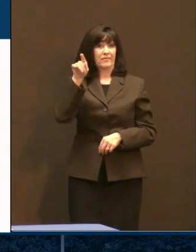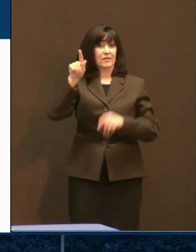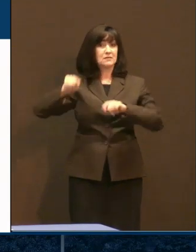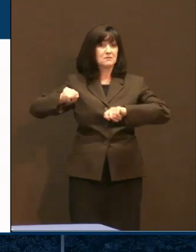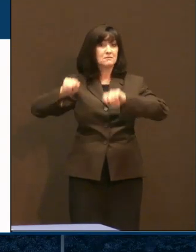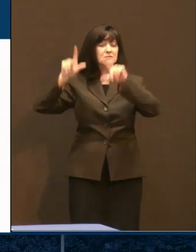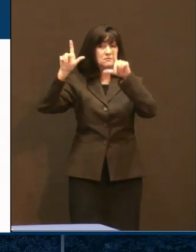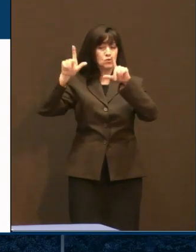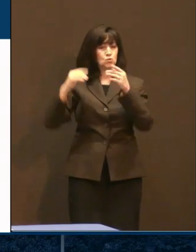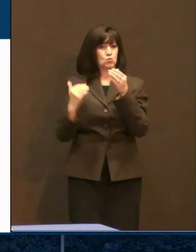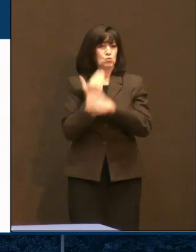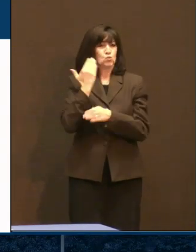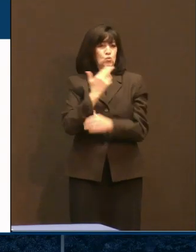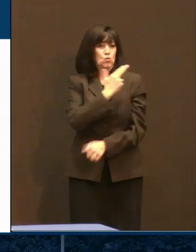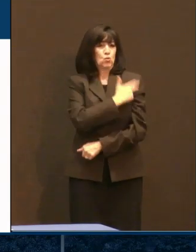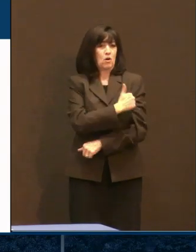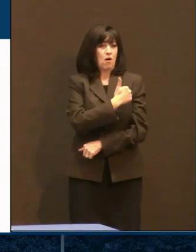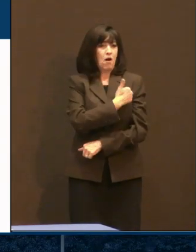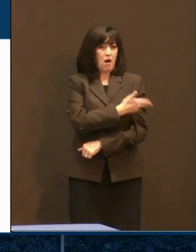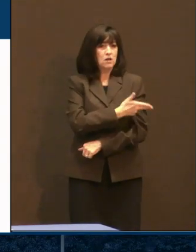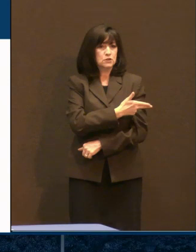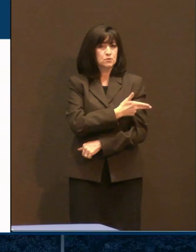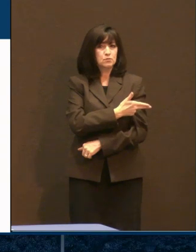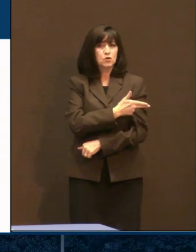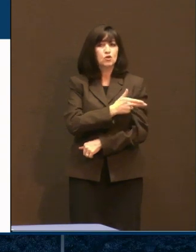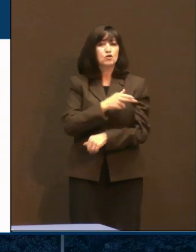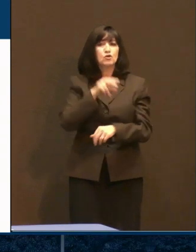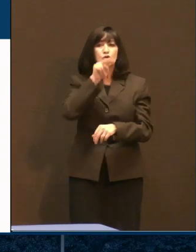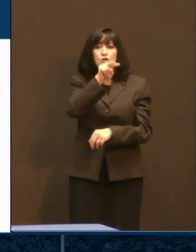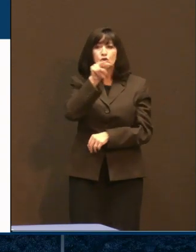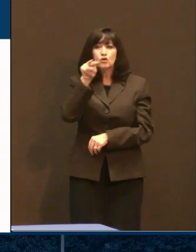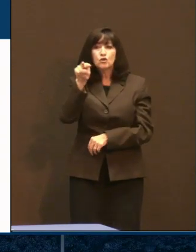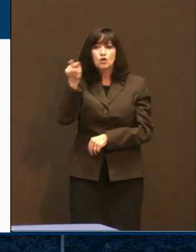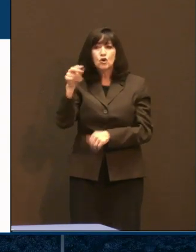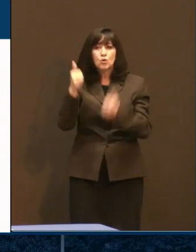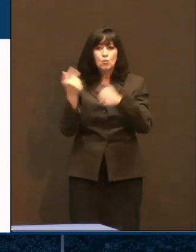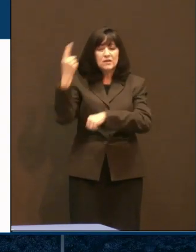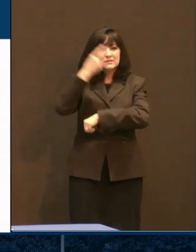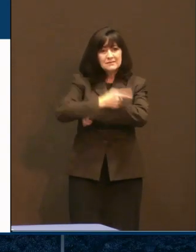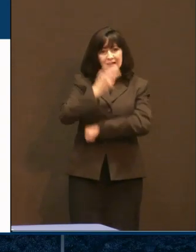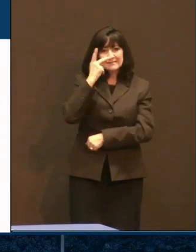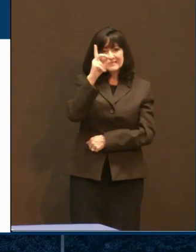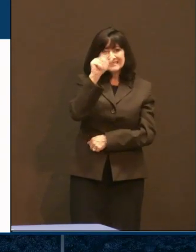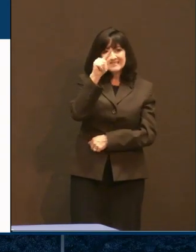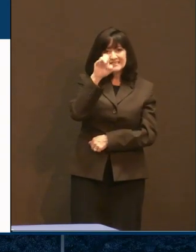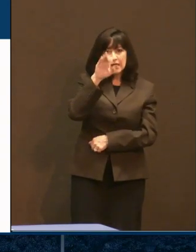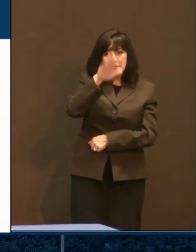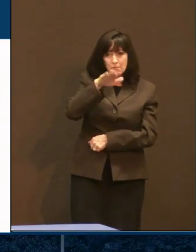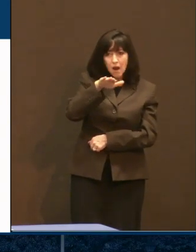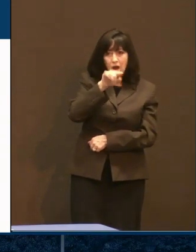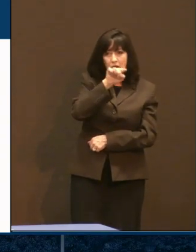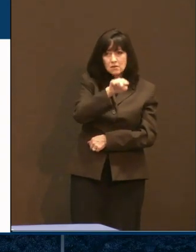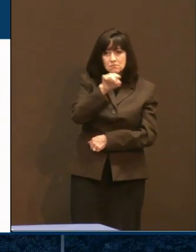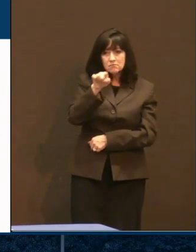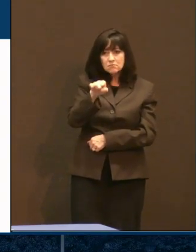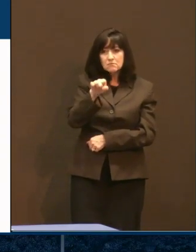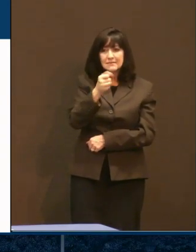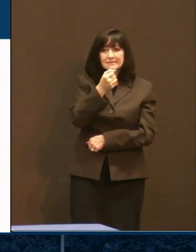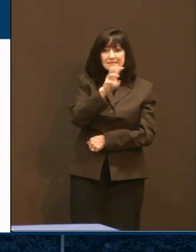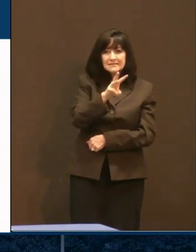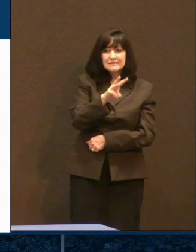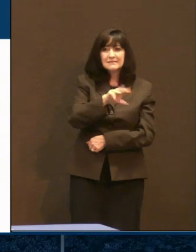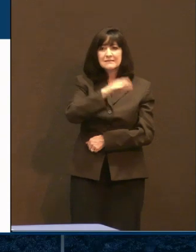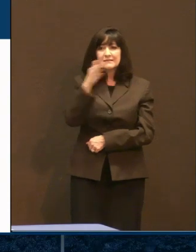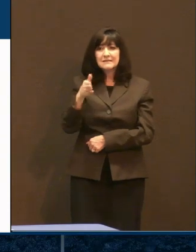new hospitalizations by day, and again, it's a 14-day interval, which is the measure we're looking at. That has a pretty good